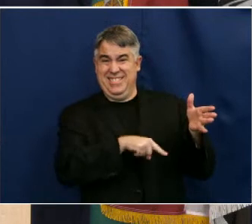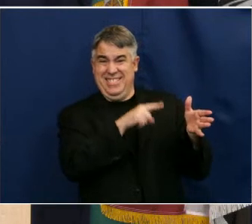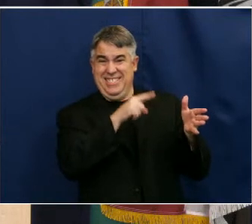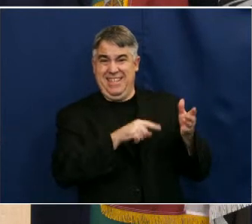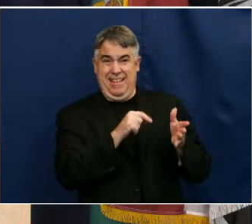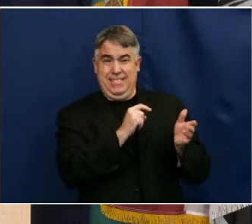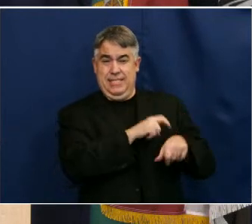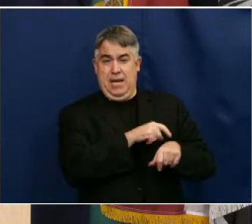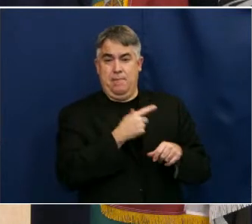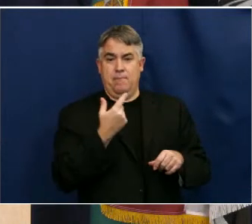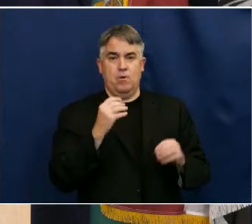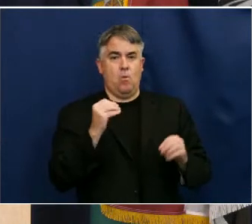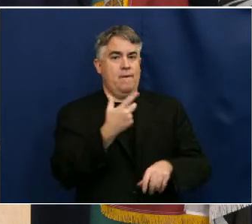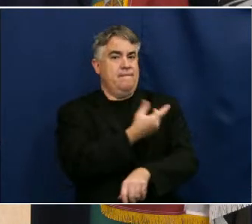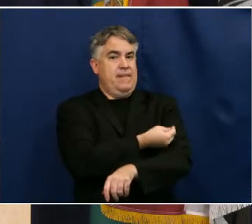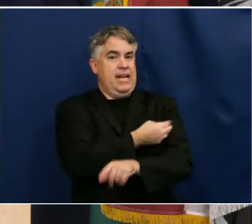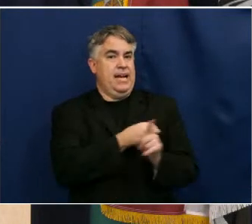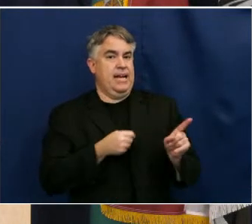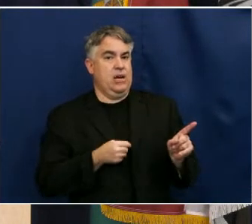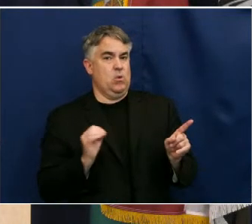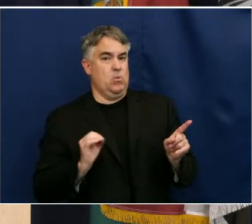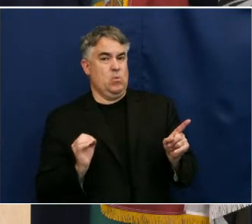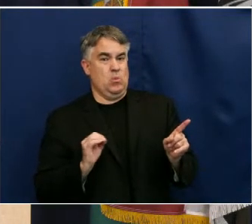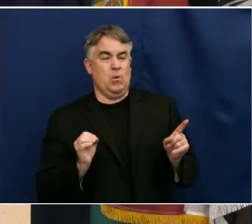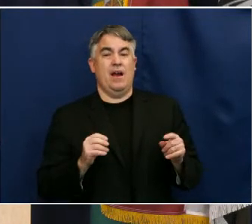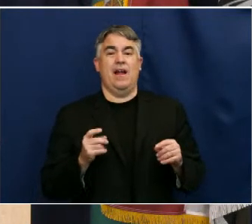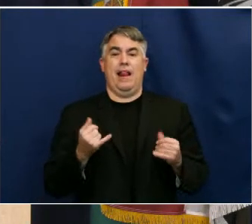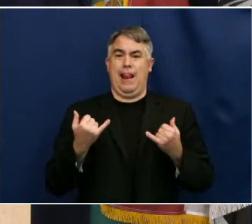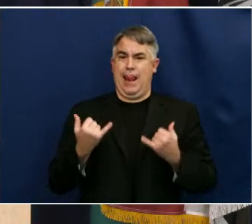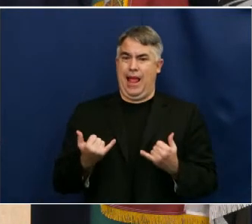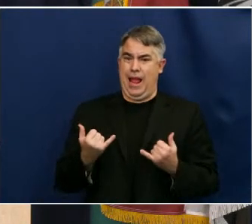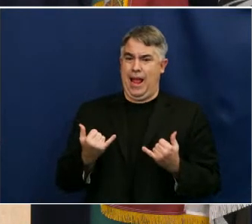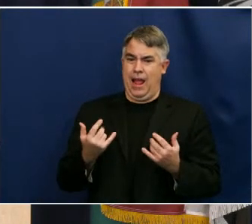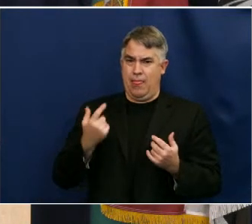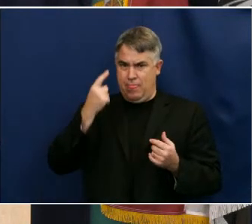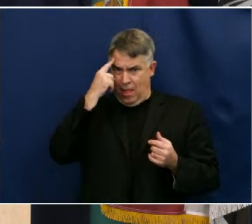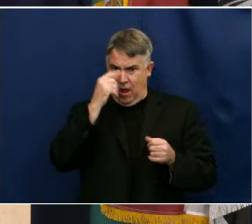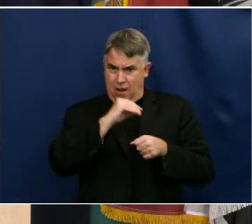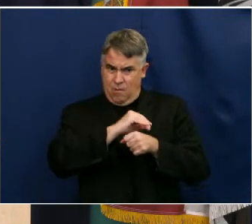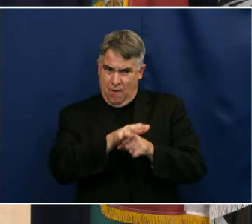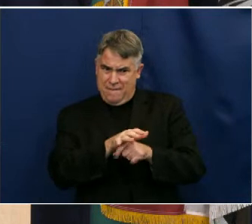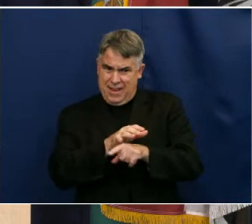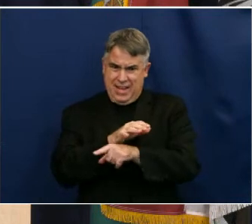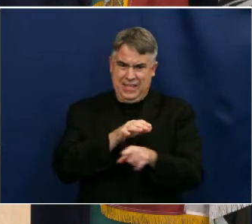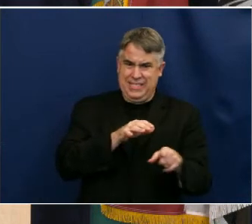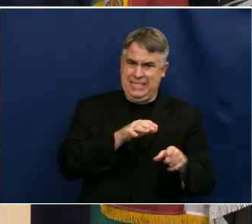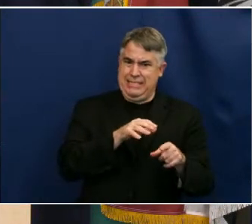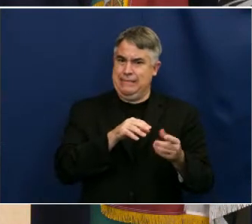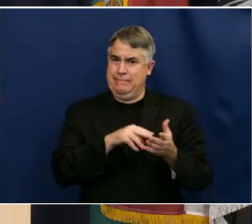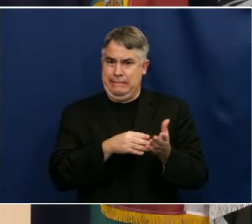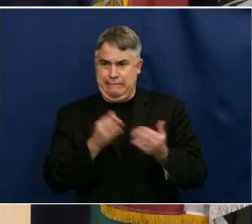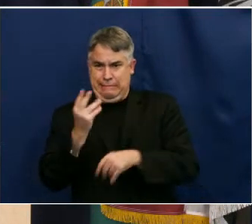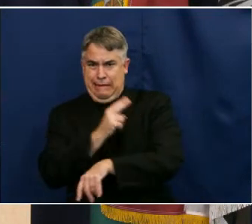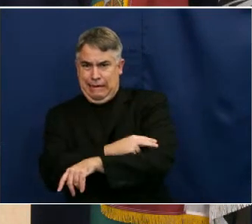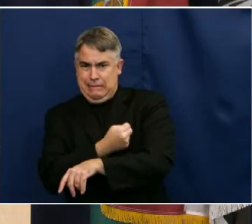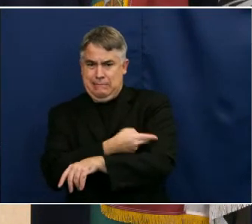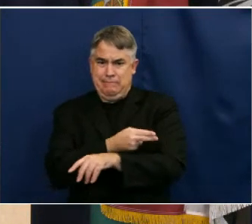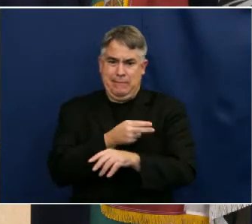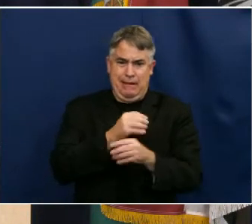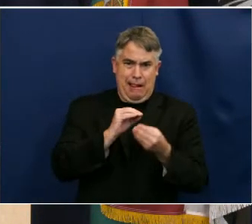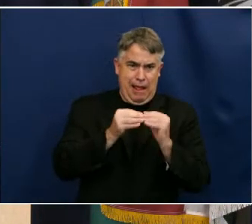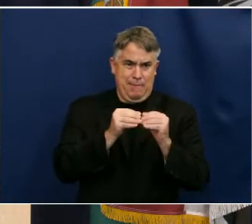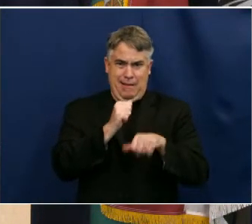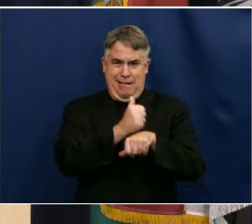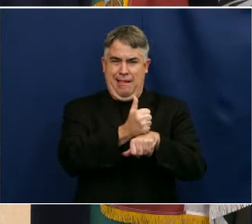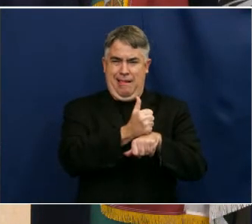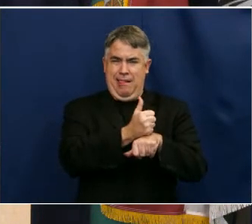of cases equals Y number of hospitalizations was different than it is today. We moved swiftly to vaccinate a significantly